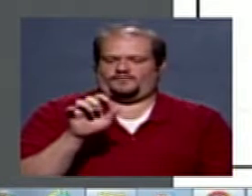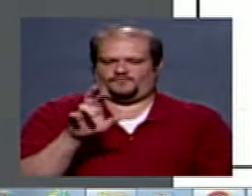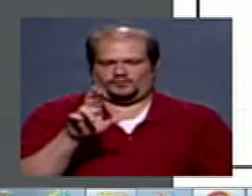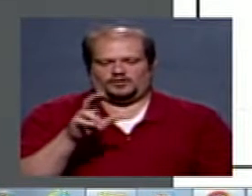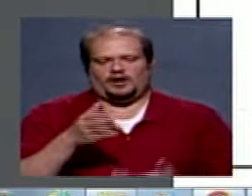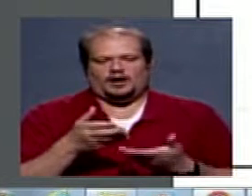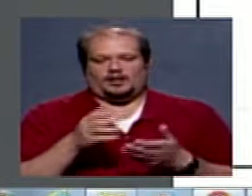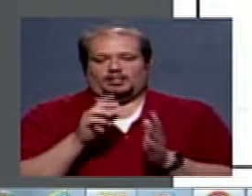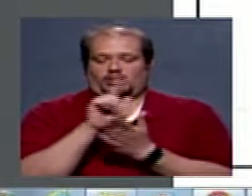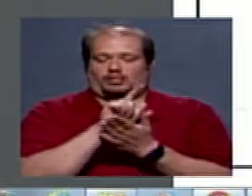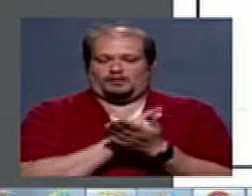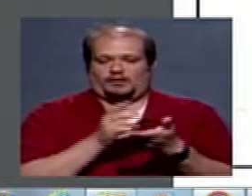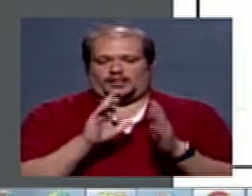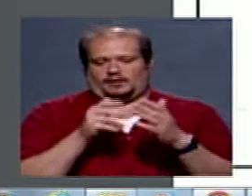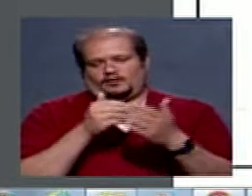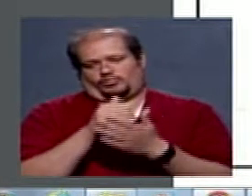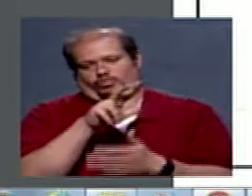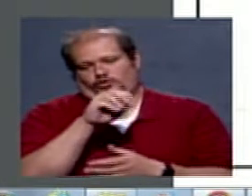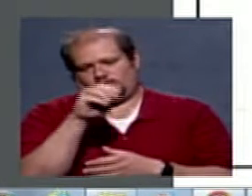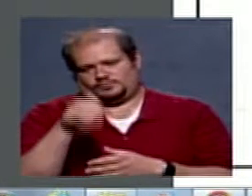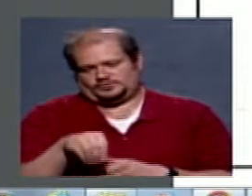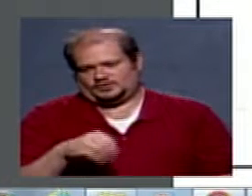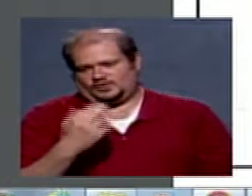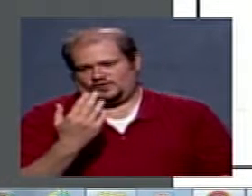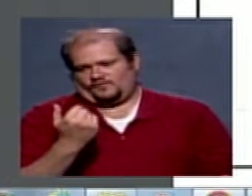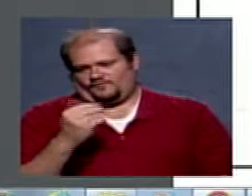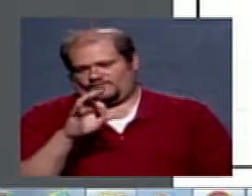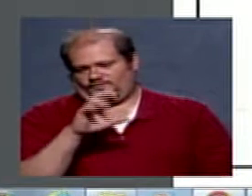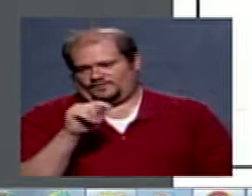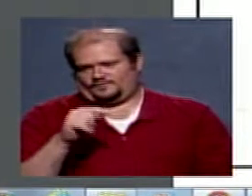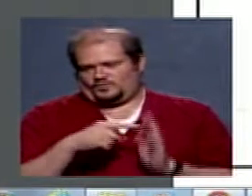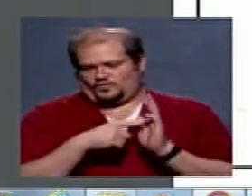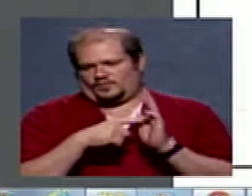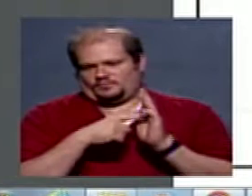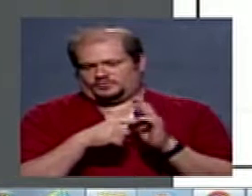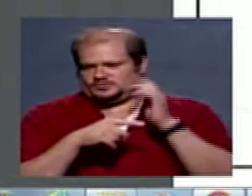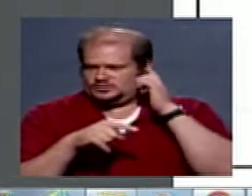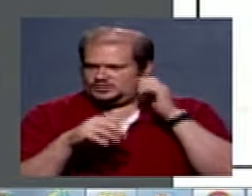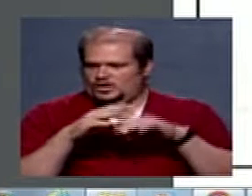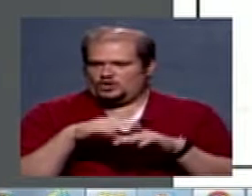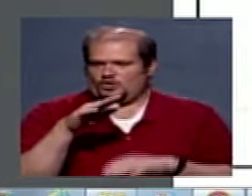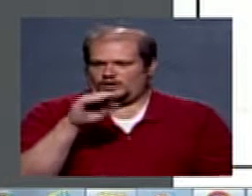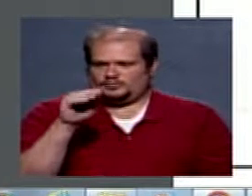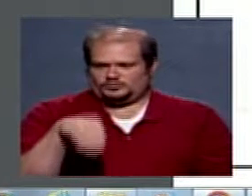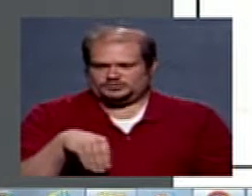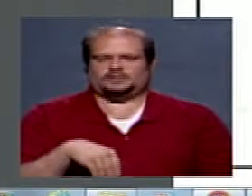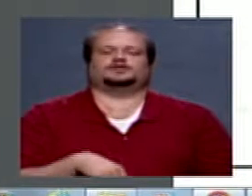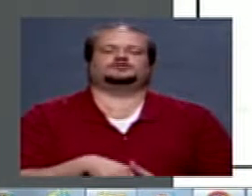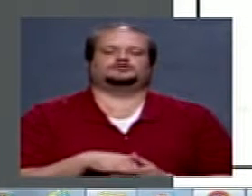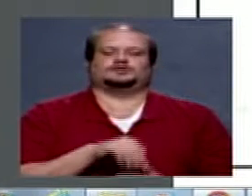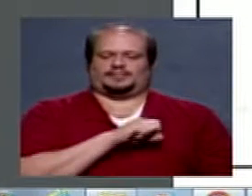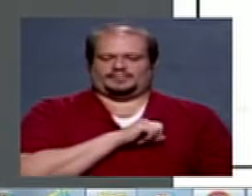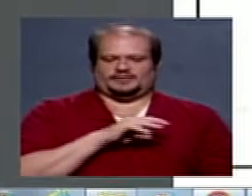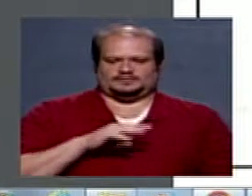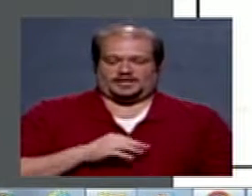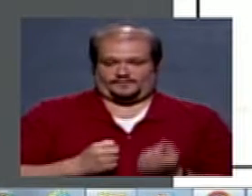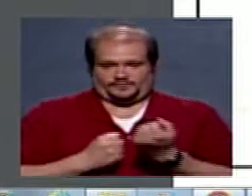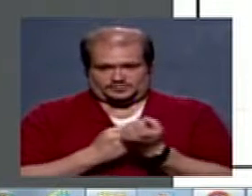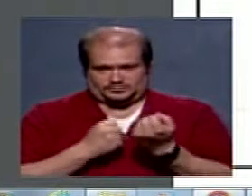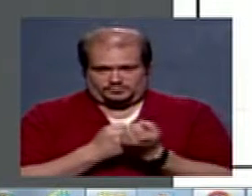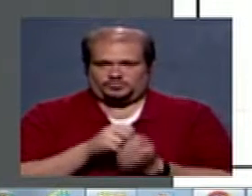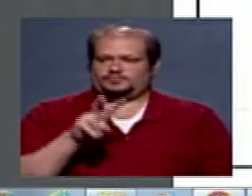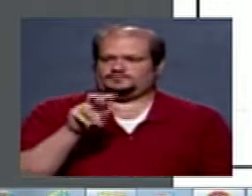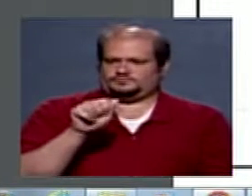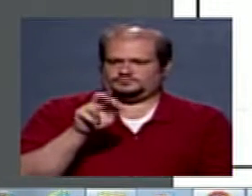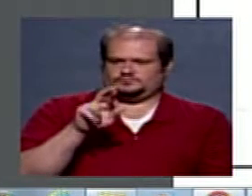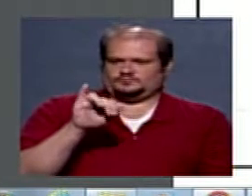encroachment up to 30% in a buffer. The proposed 15-foot encroachment represents greater percentage. Staff does support the